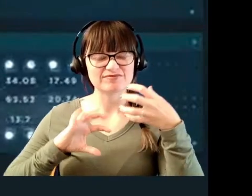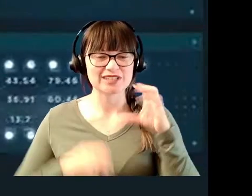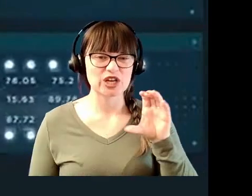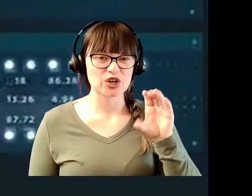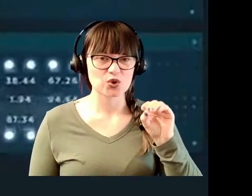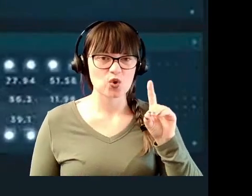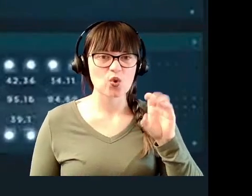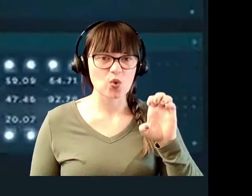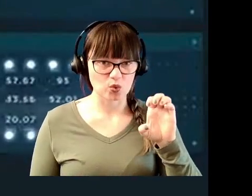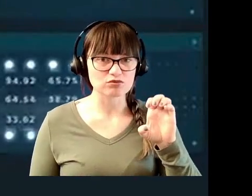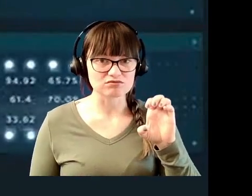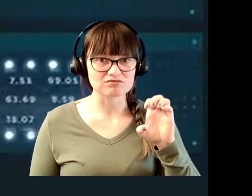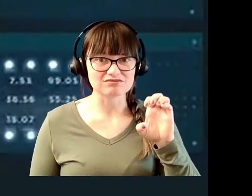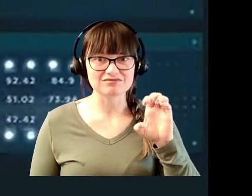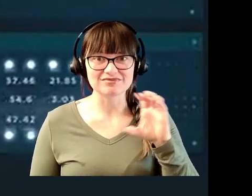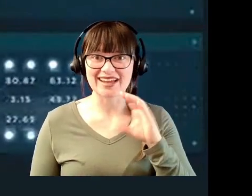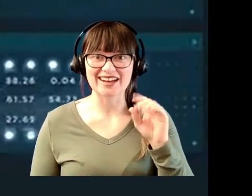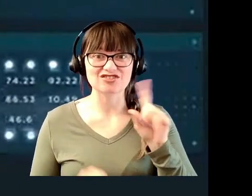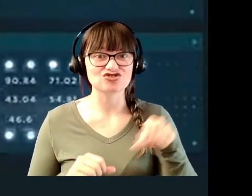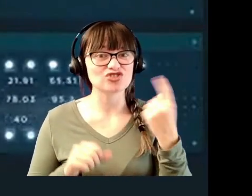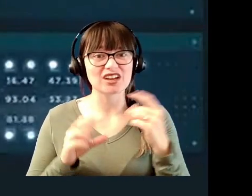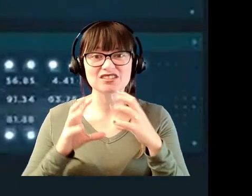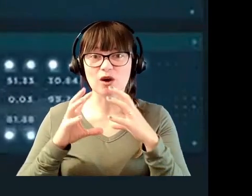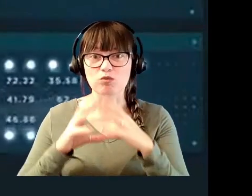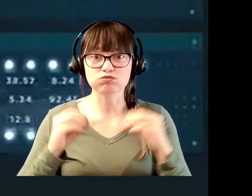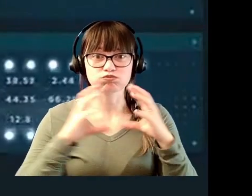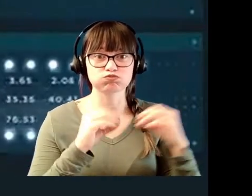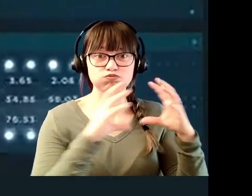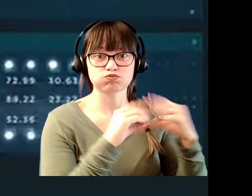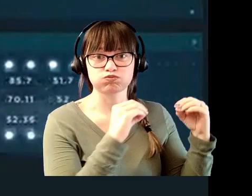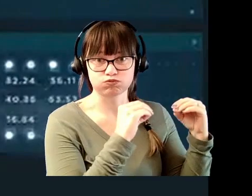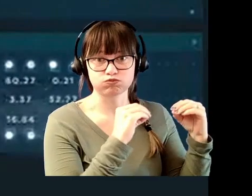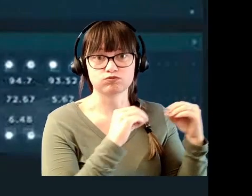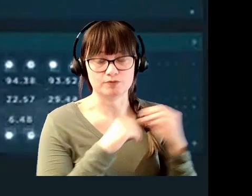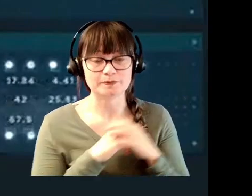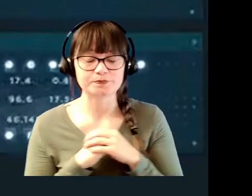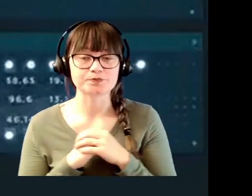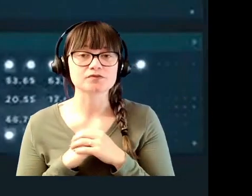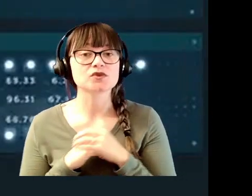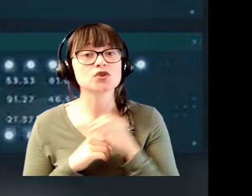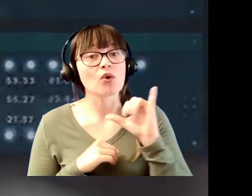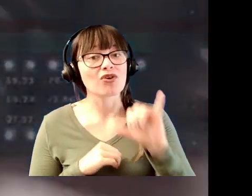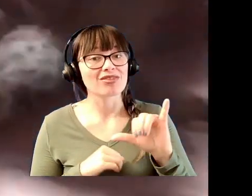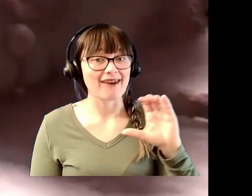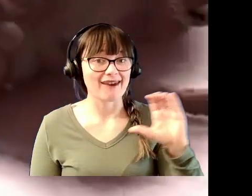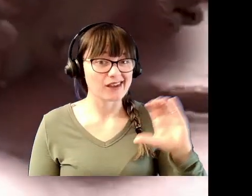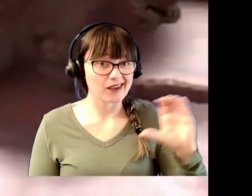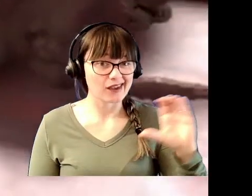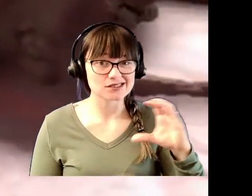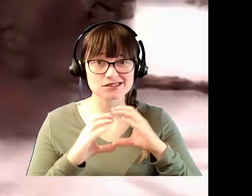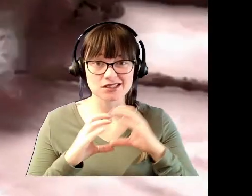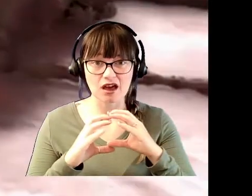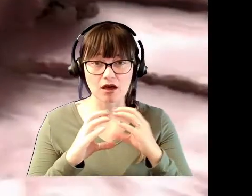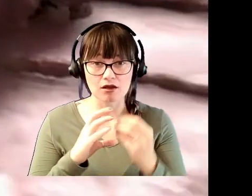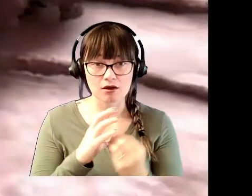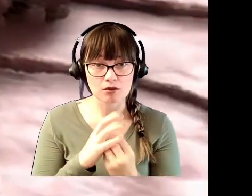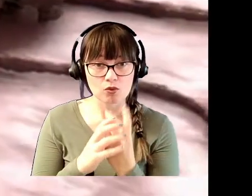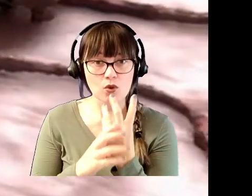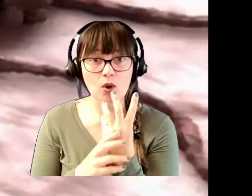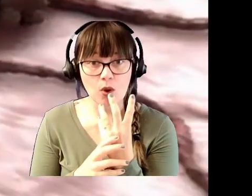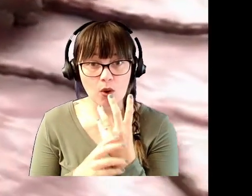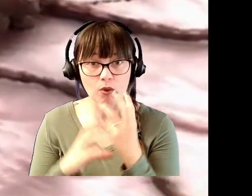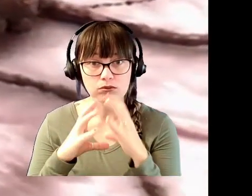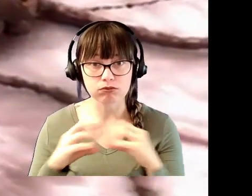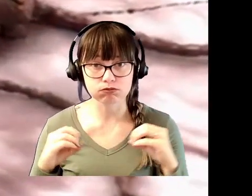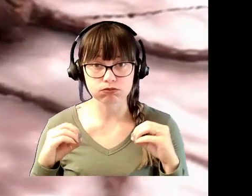following just division after division after division. So what can happen when you have these cancerous cells, as they grow and as they divide, they